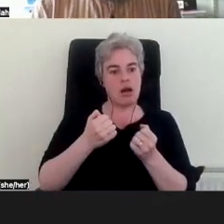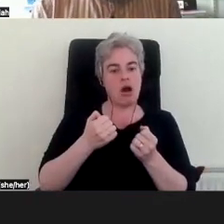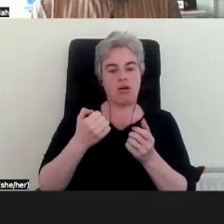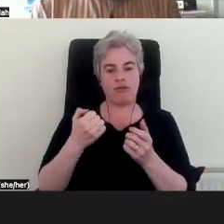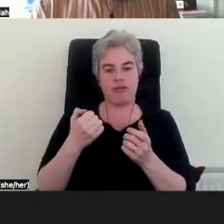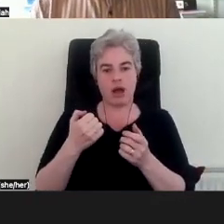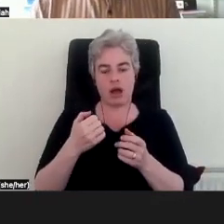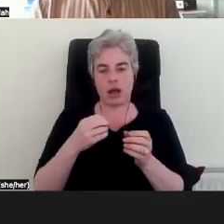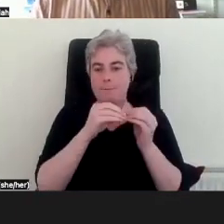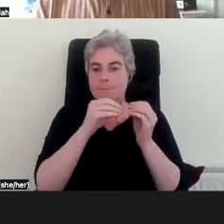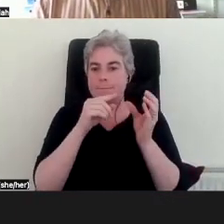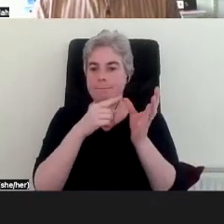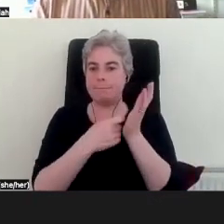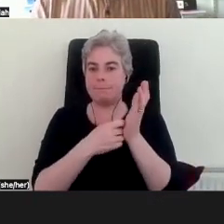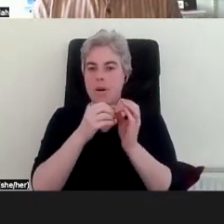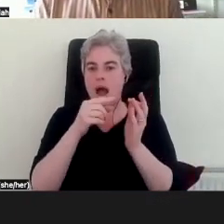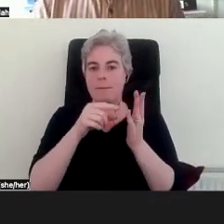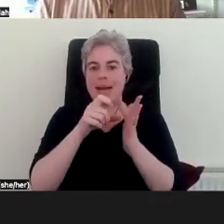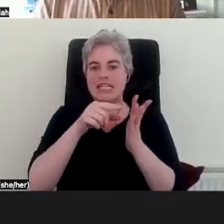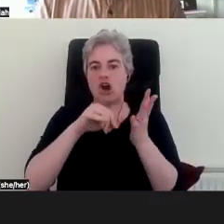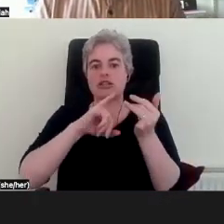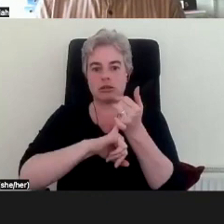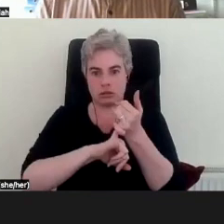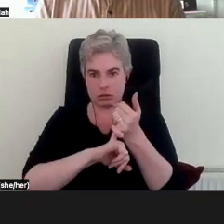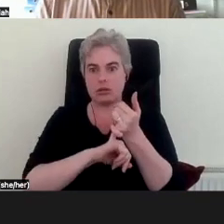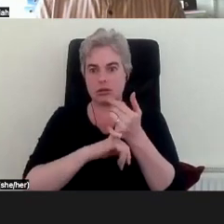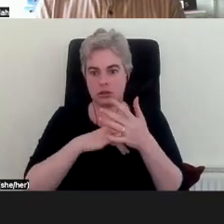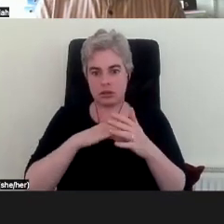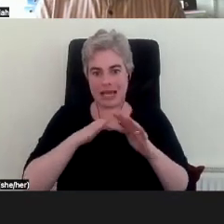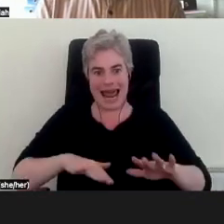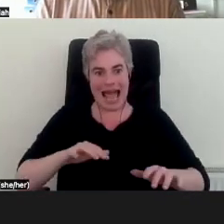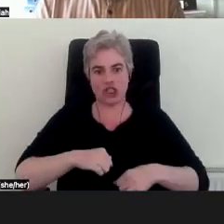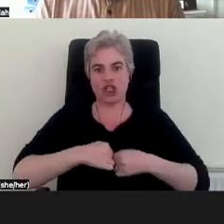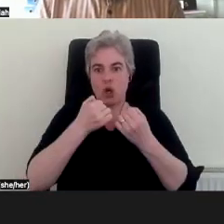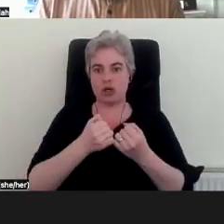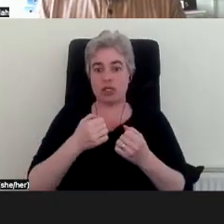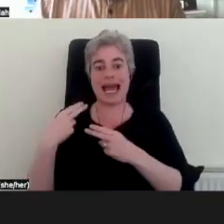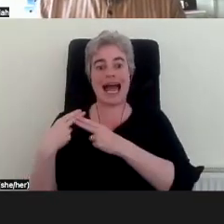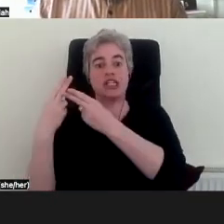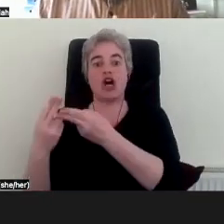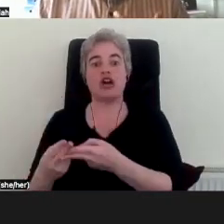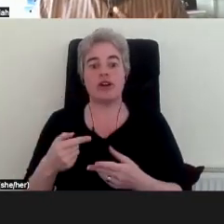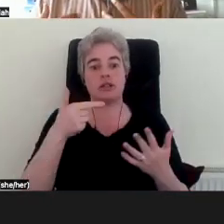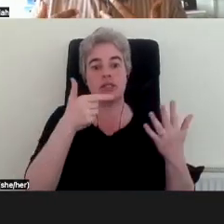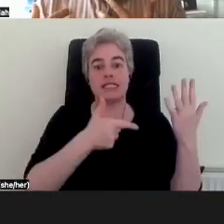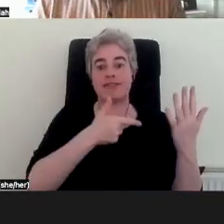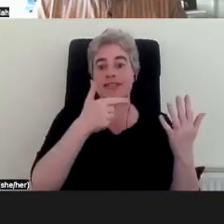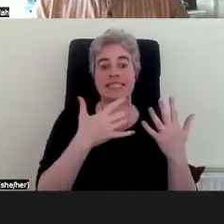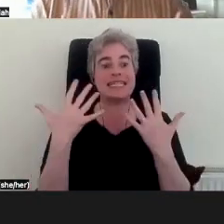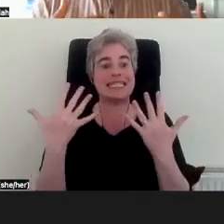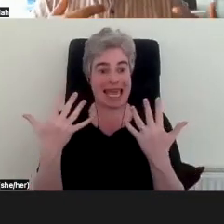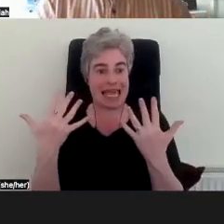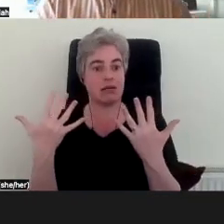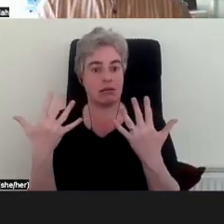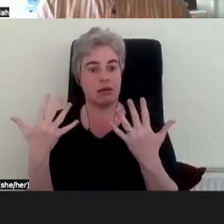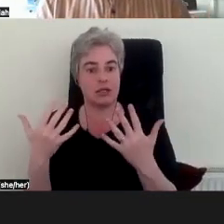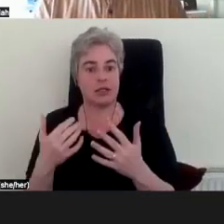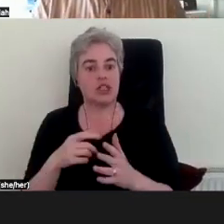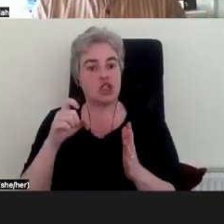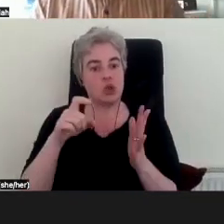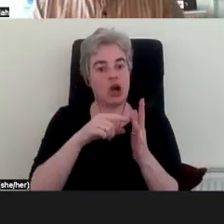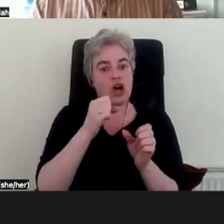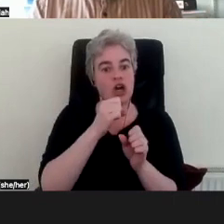over to SPG in 1710. And of course, there were instances and records